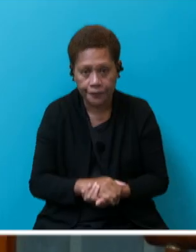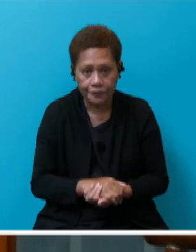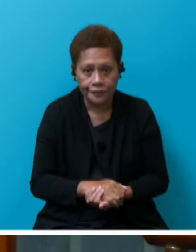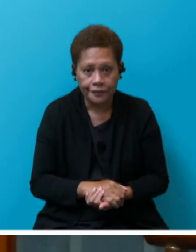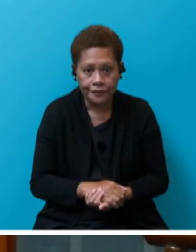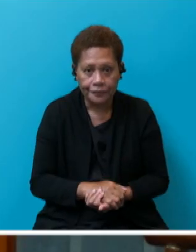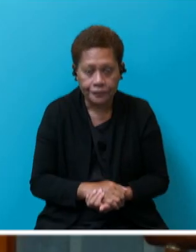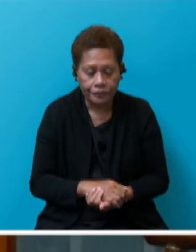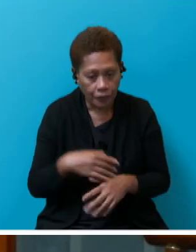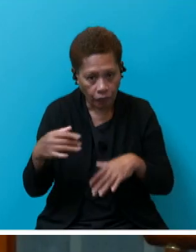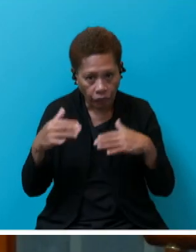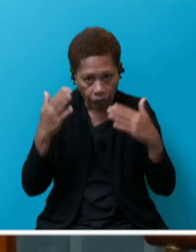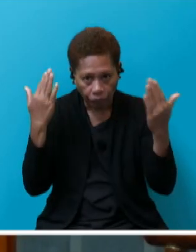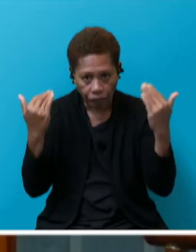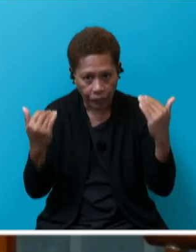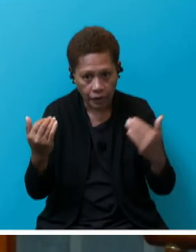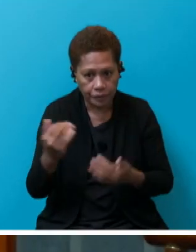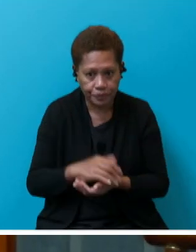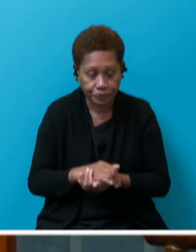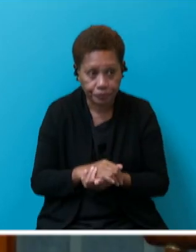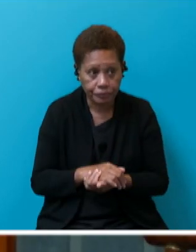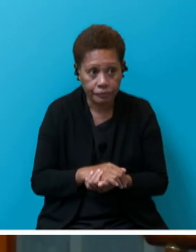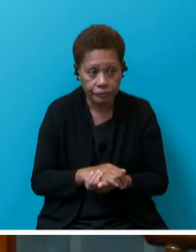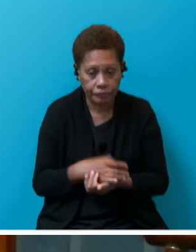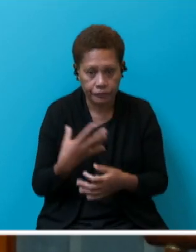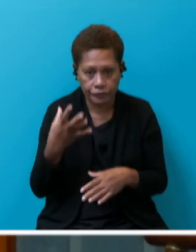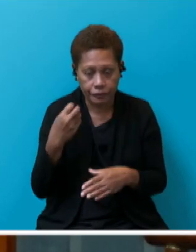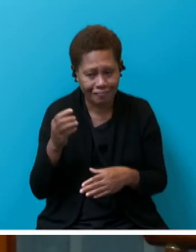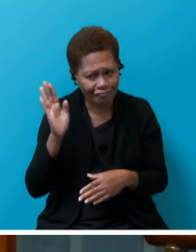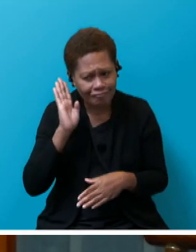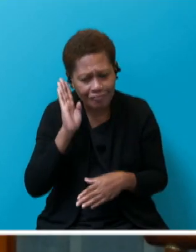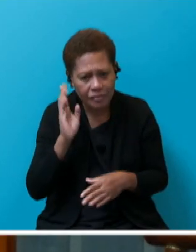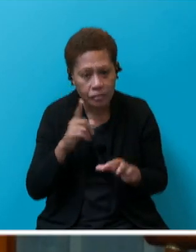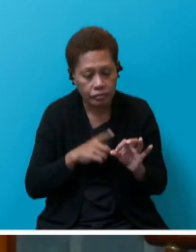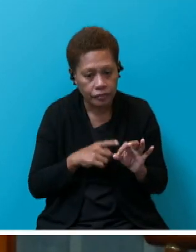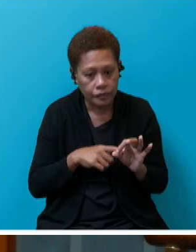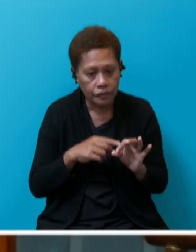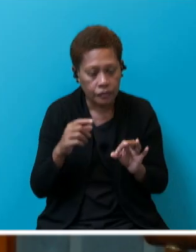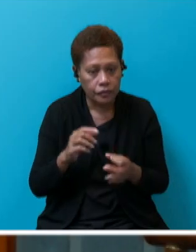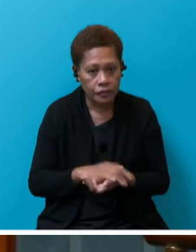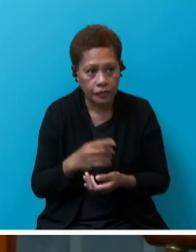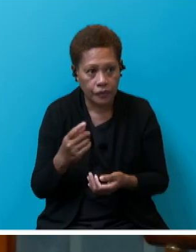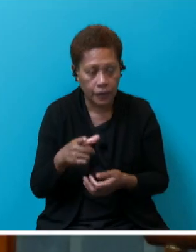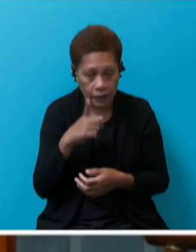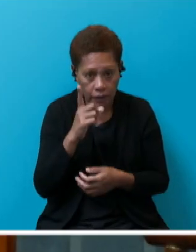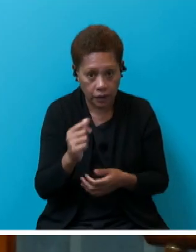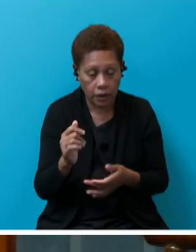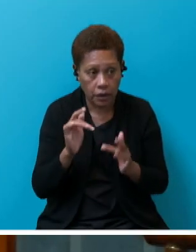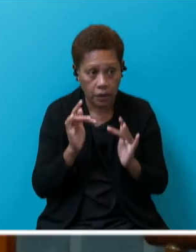Honourable Speaker, if you or those listening have any questions with regard to this reform, you can contact